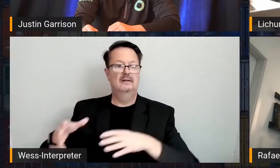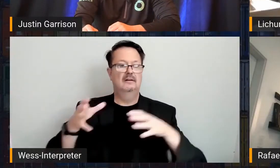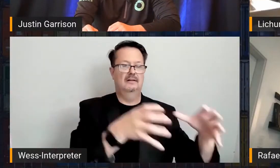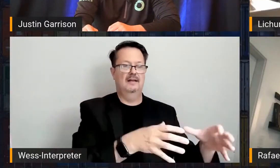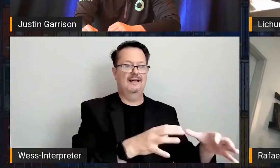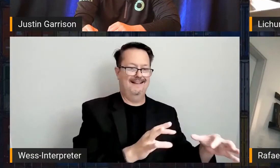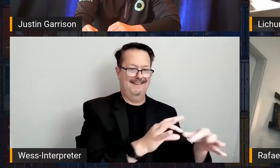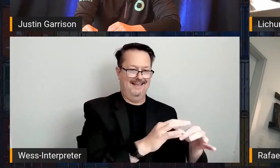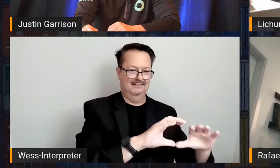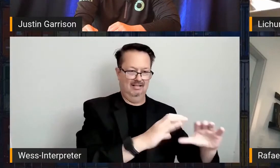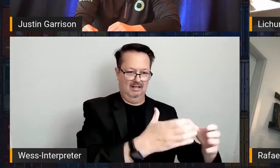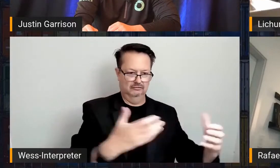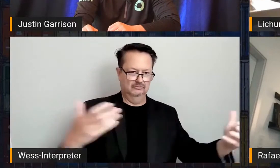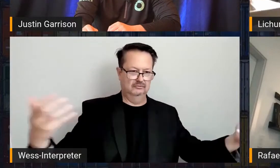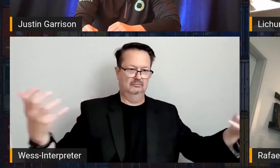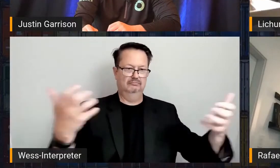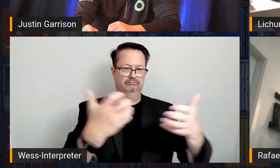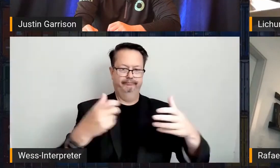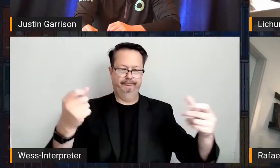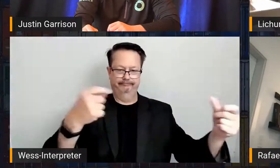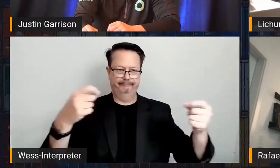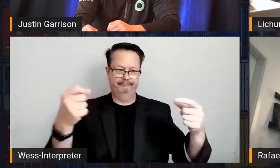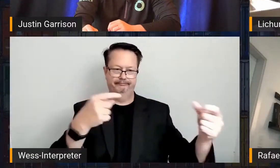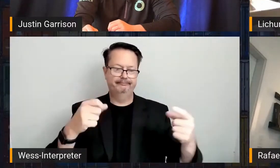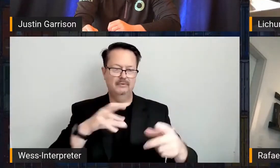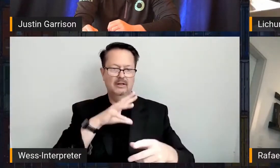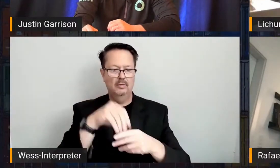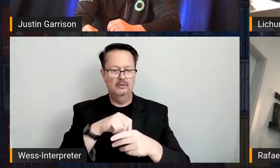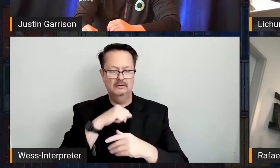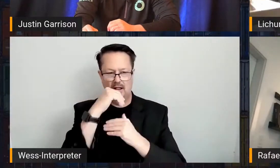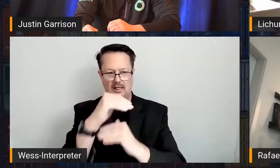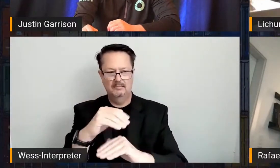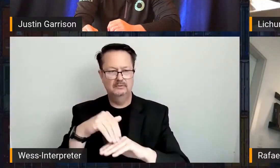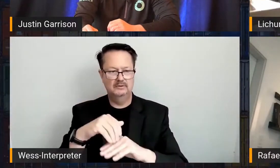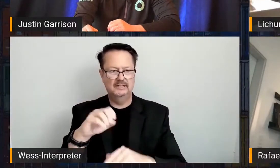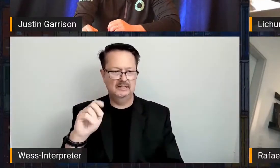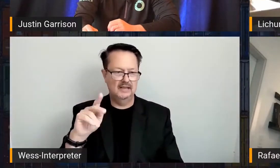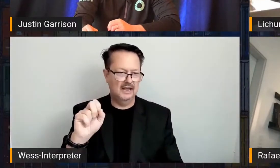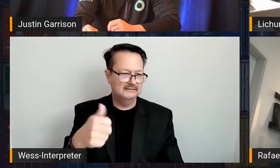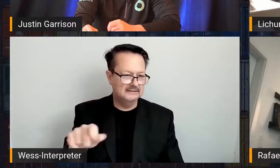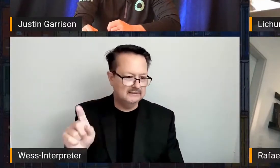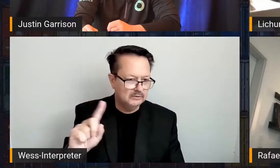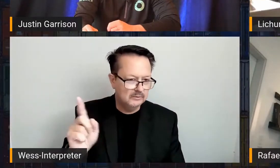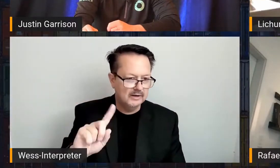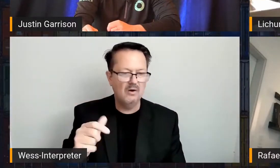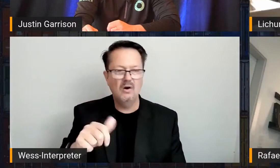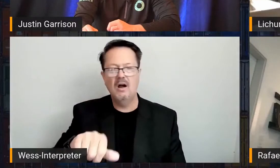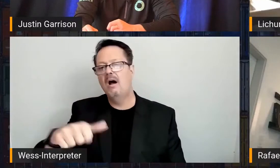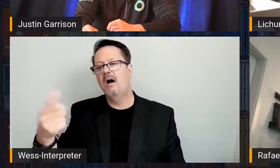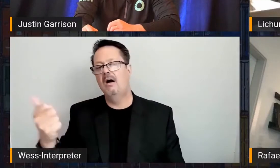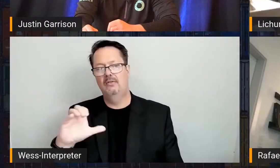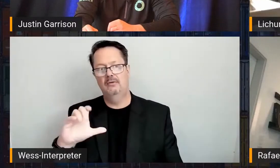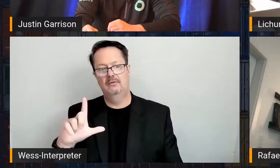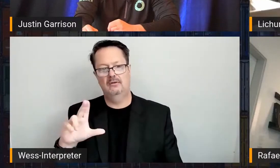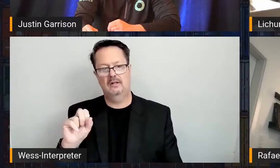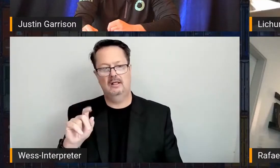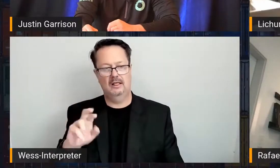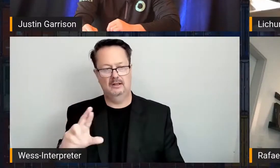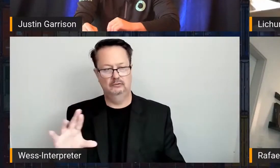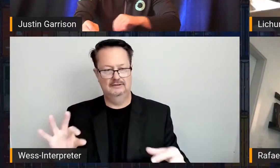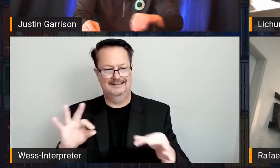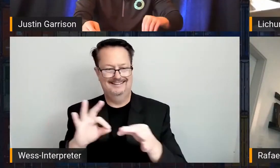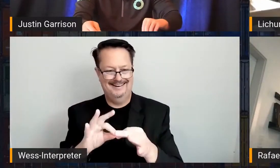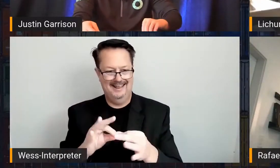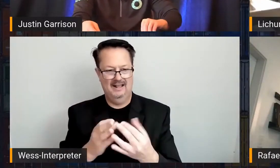connected clusters, including but not limited to EKS Anywhere cluster or any other cluster you connected through the connector.